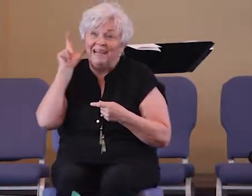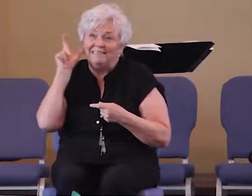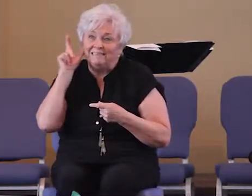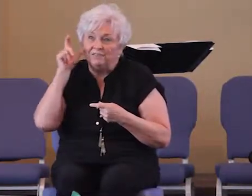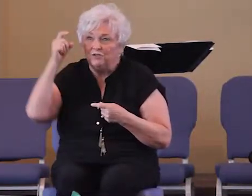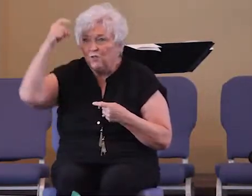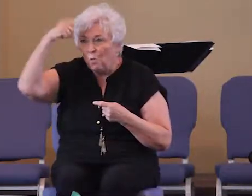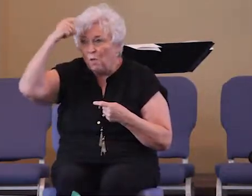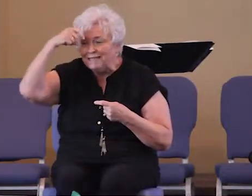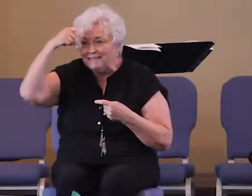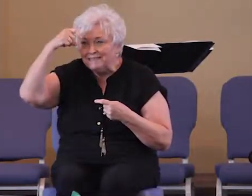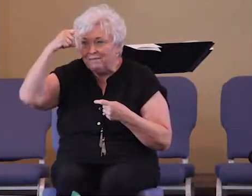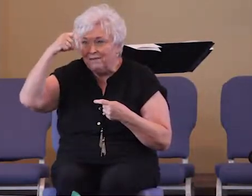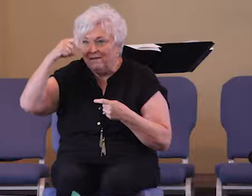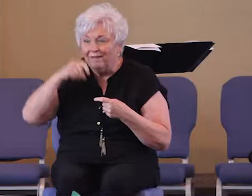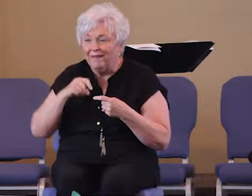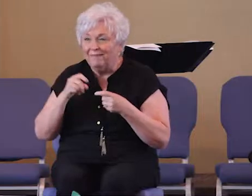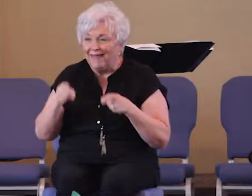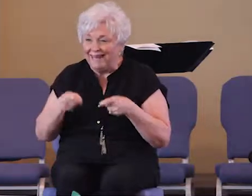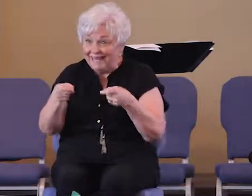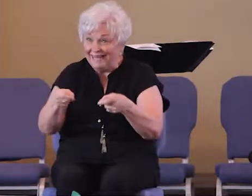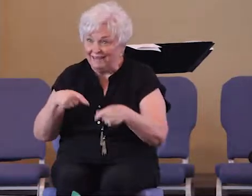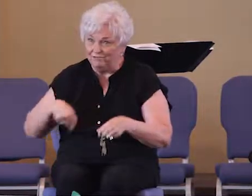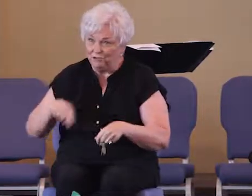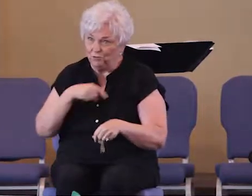he gives us.